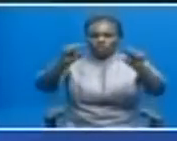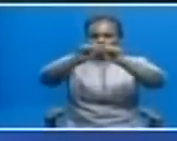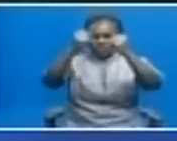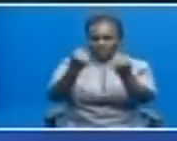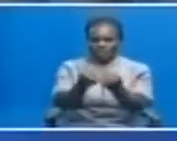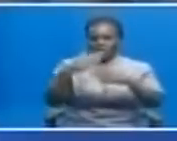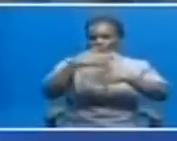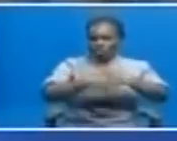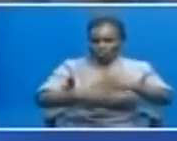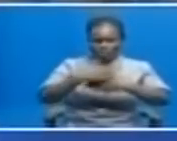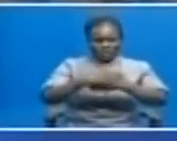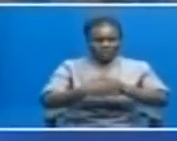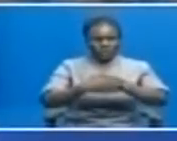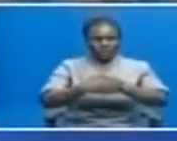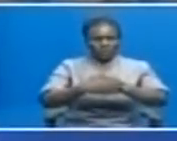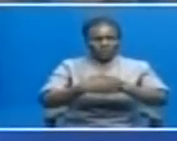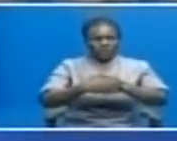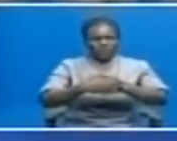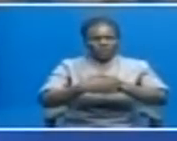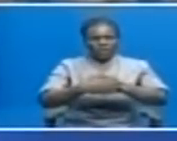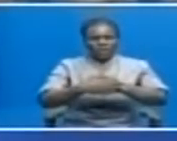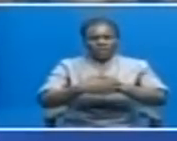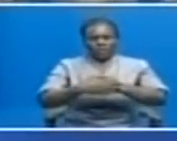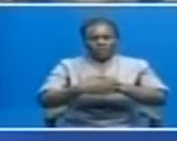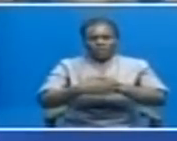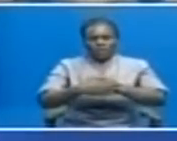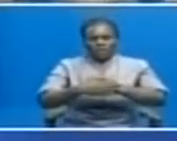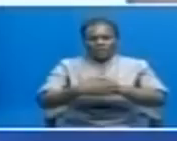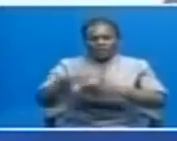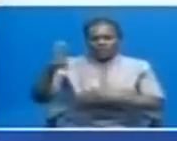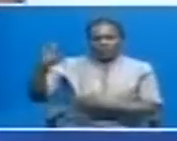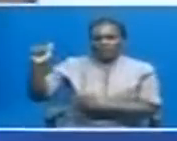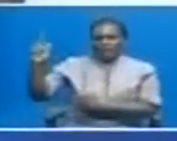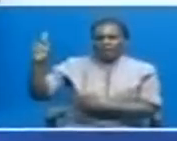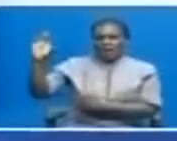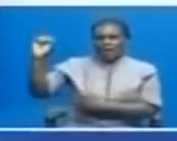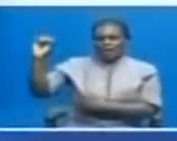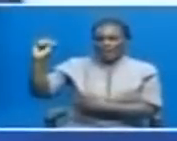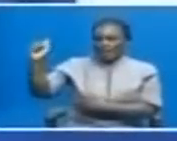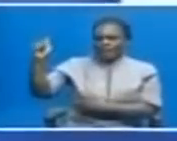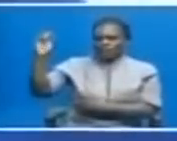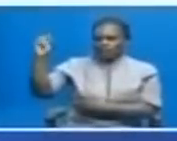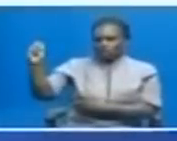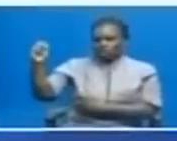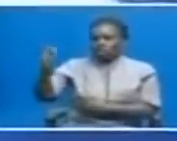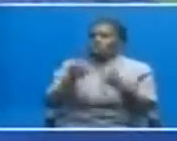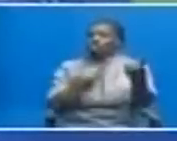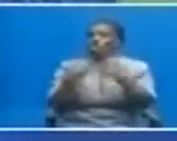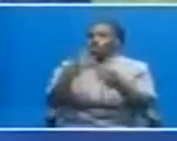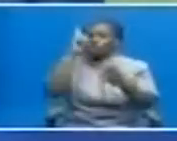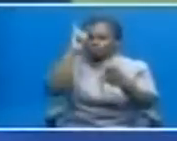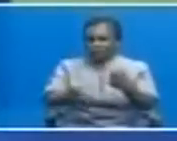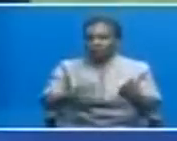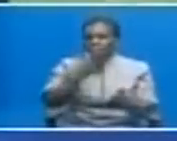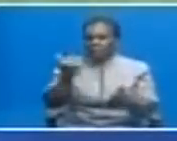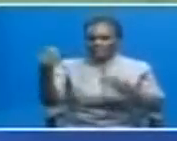and Computing at the Adventist University of East Africa, Baraton. The talk was to better